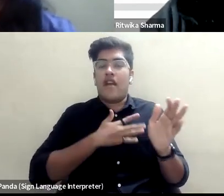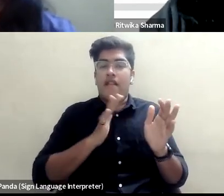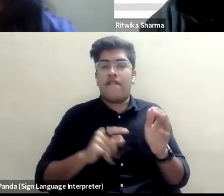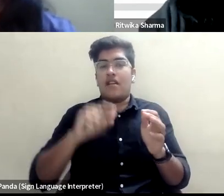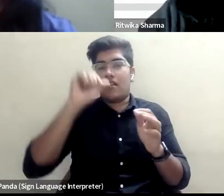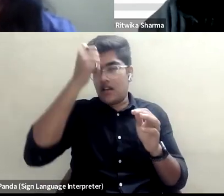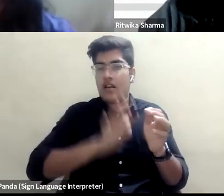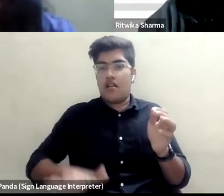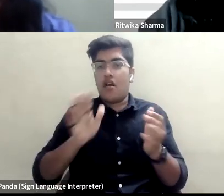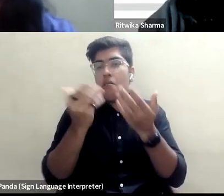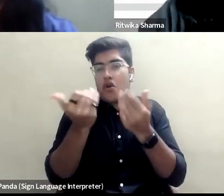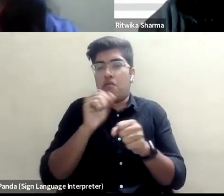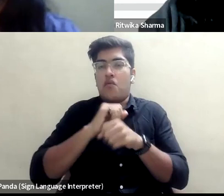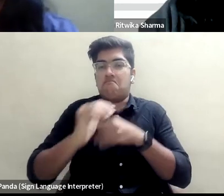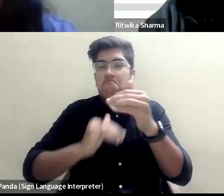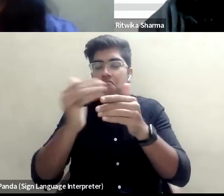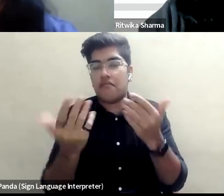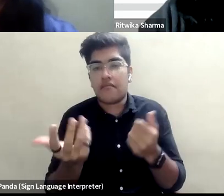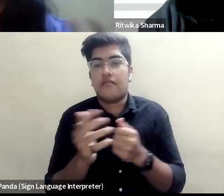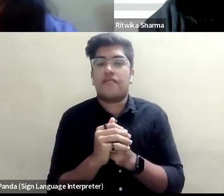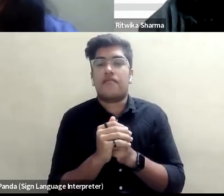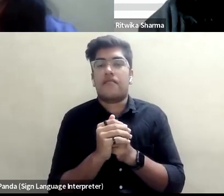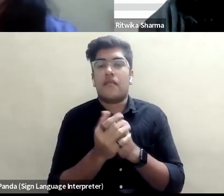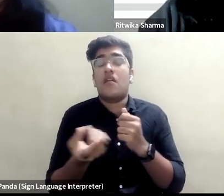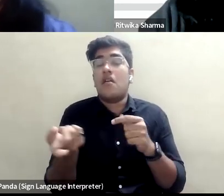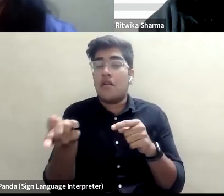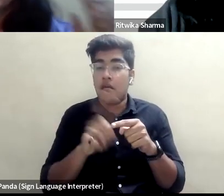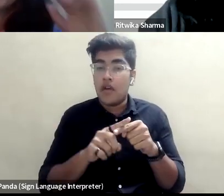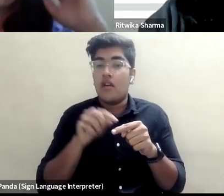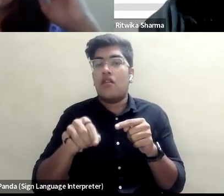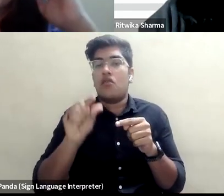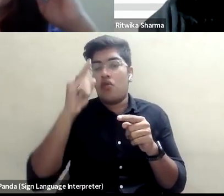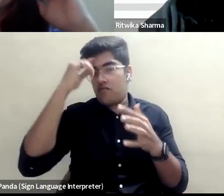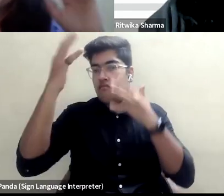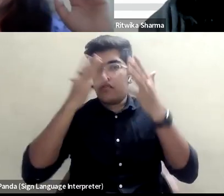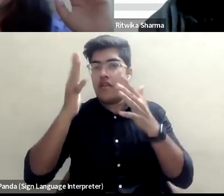And simultaneously, they are also bombarded with this anxieties of